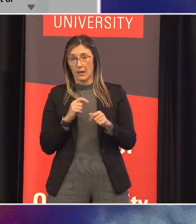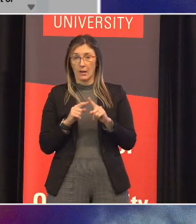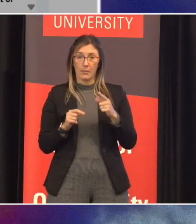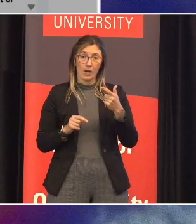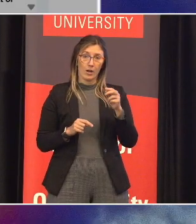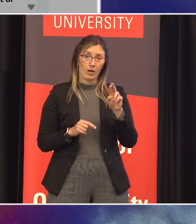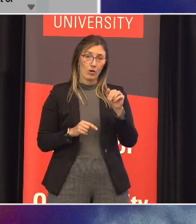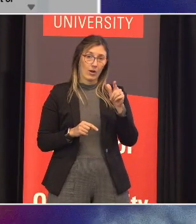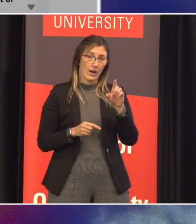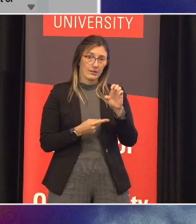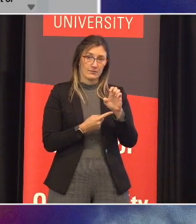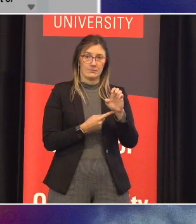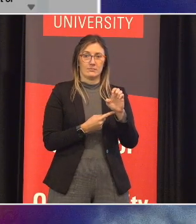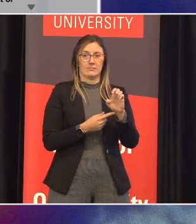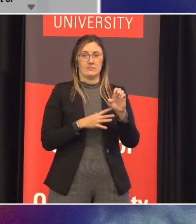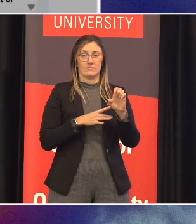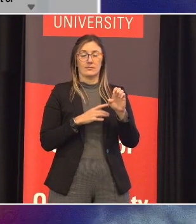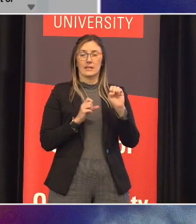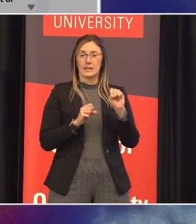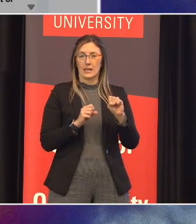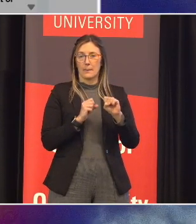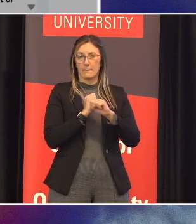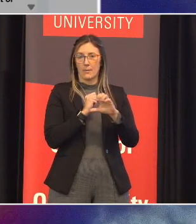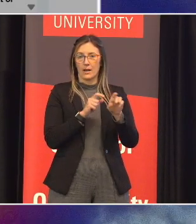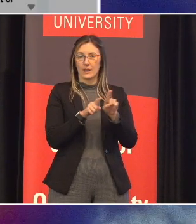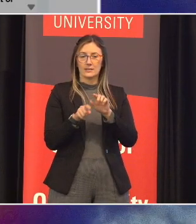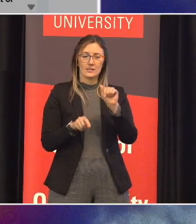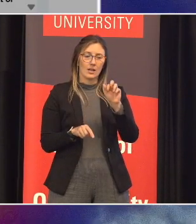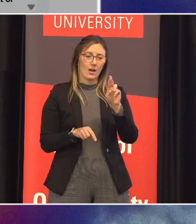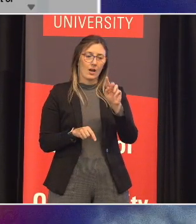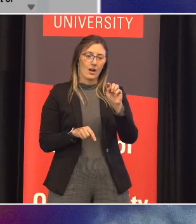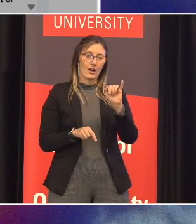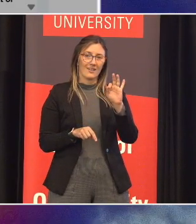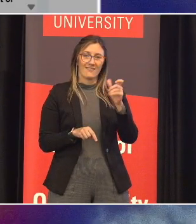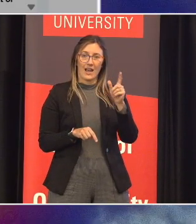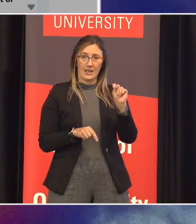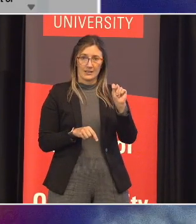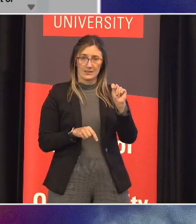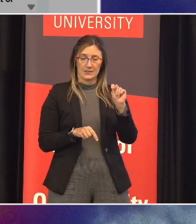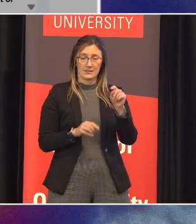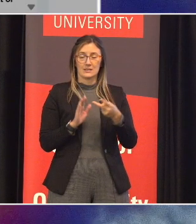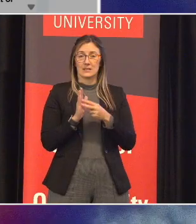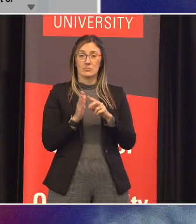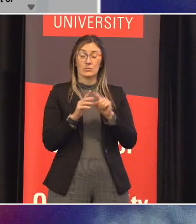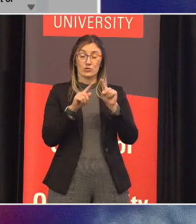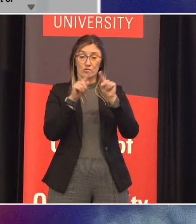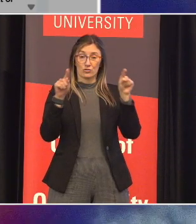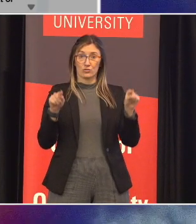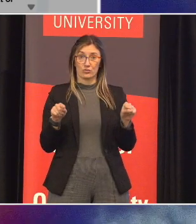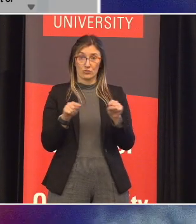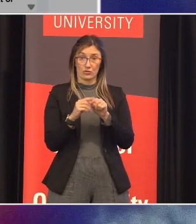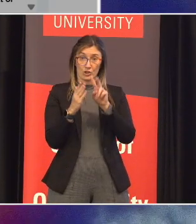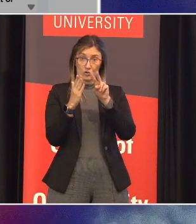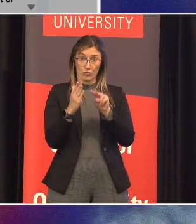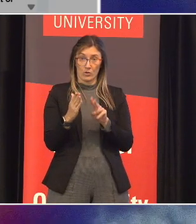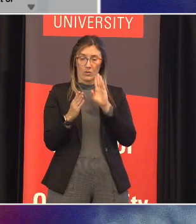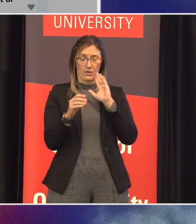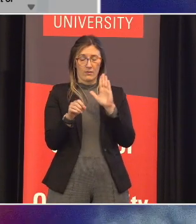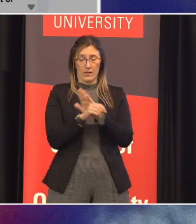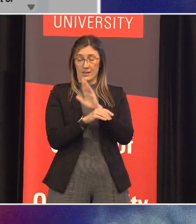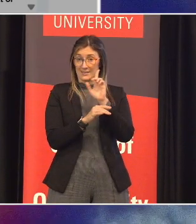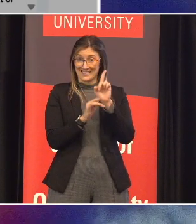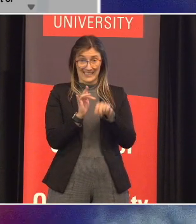being able to mark it as an artifact, which means a screen reader is going to skip over it completely. If I'm not